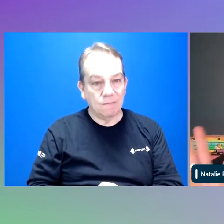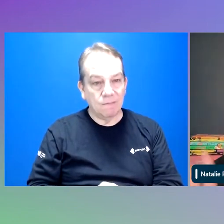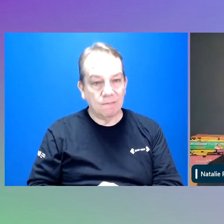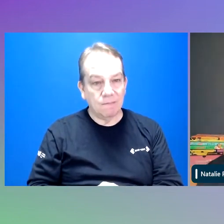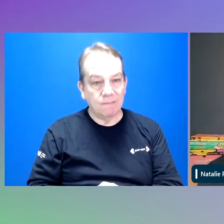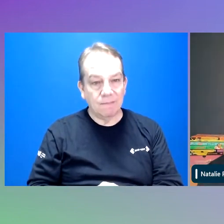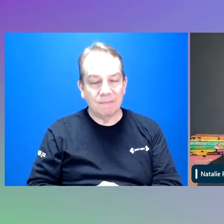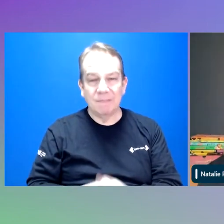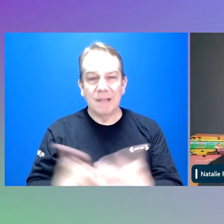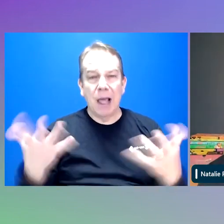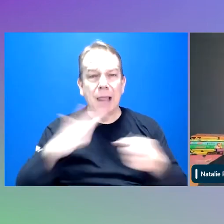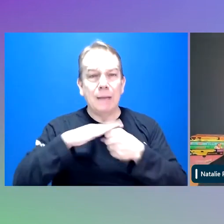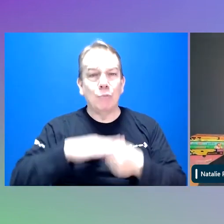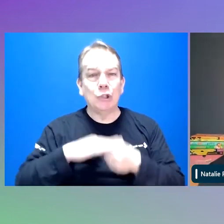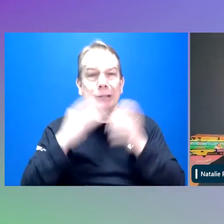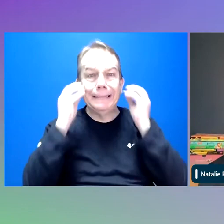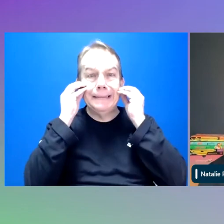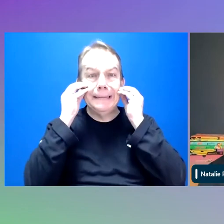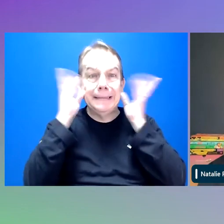pressure.